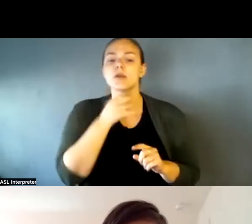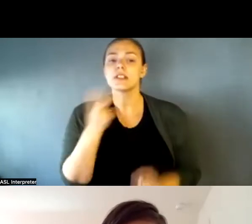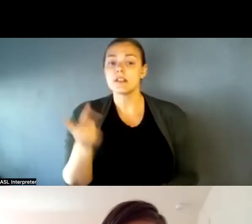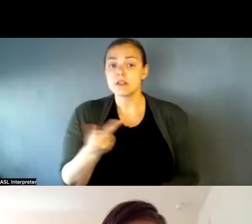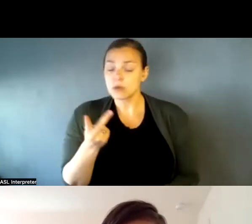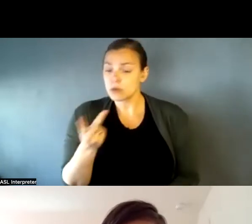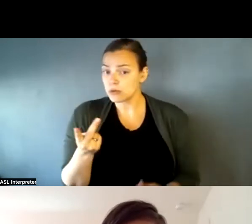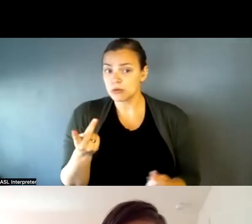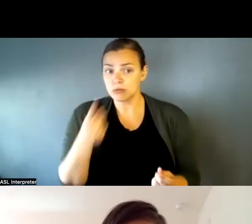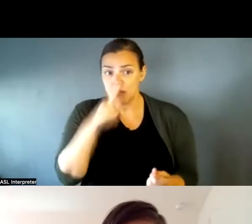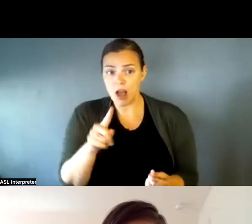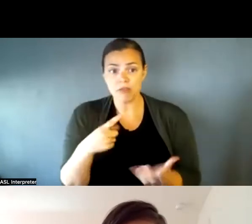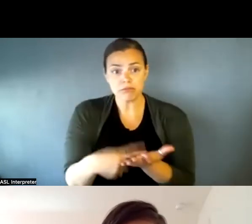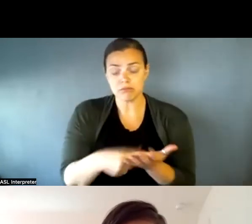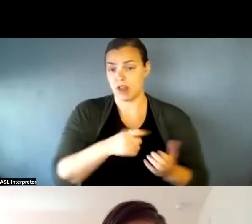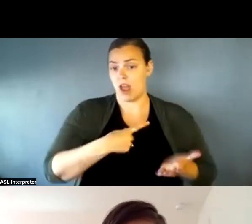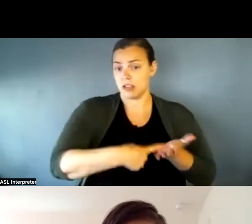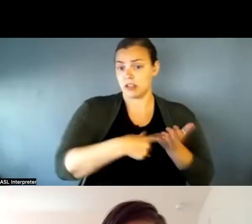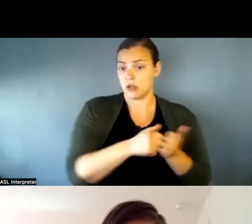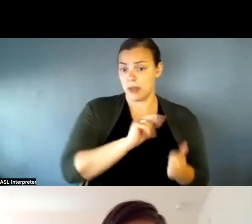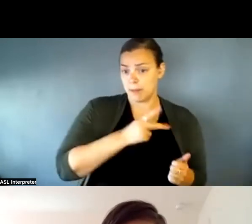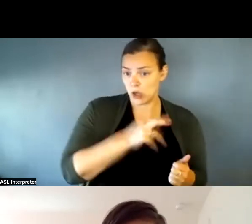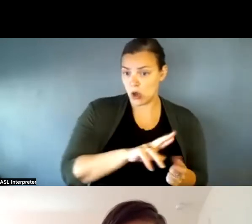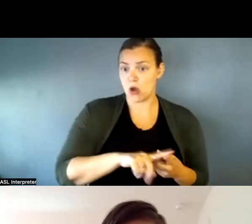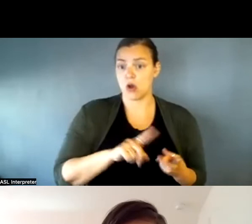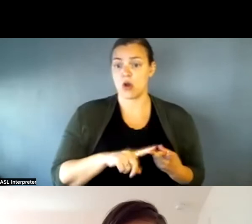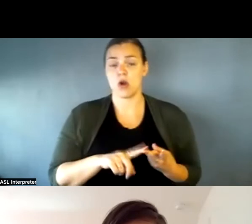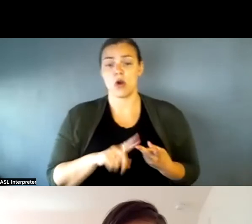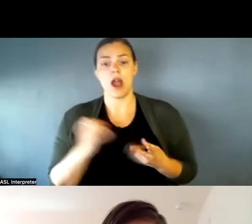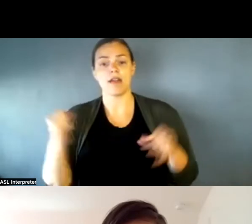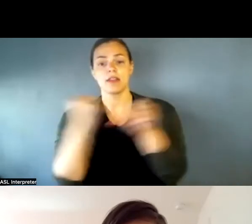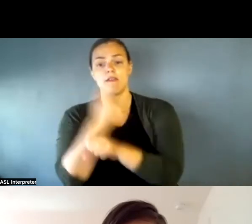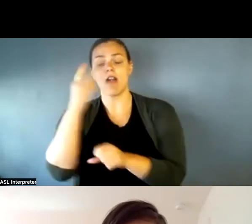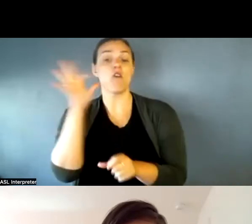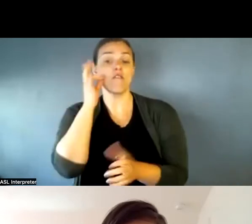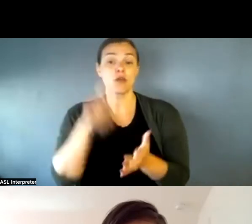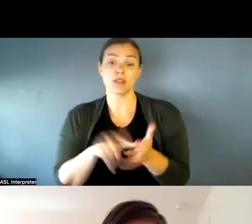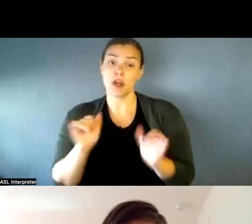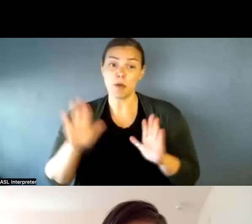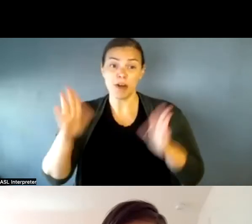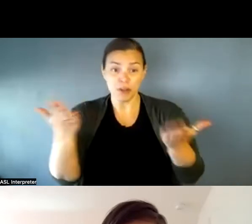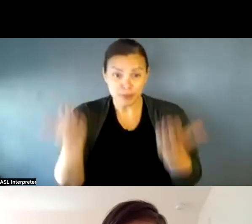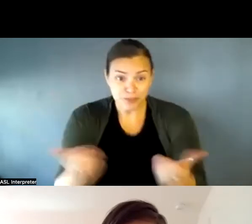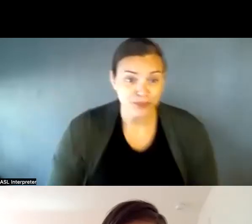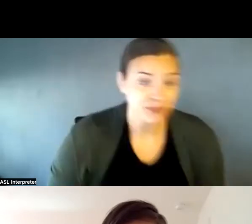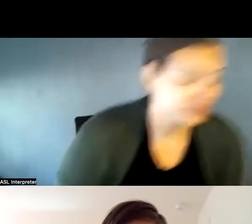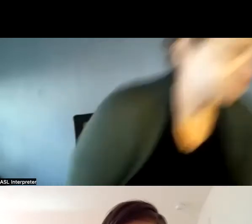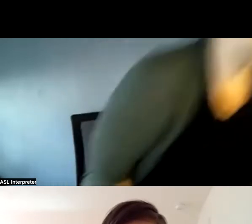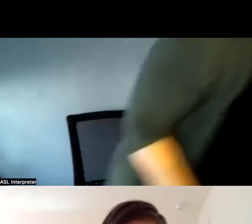about that conversation and that fight for federal recognition, that would be wonderful.